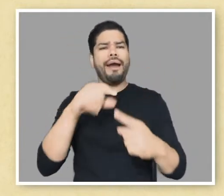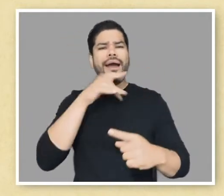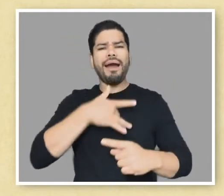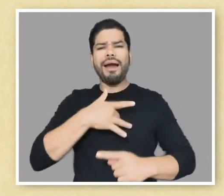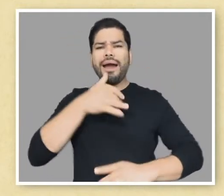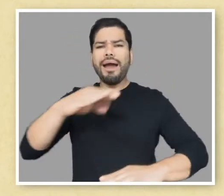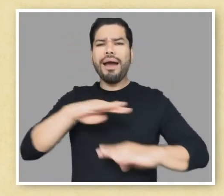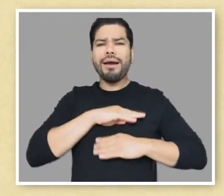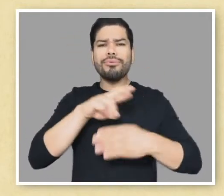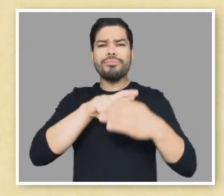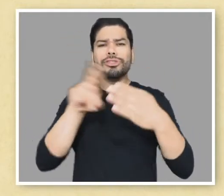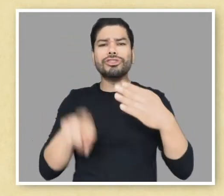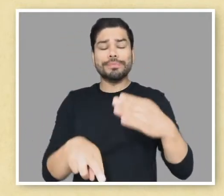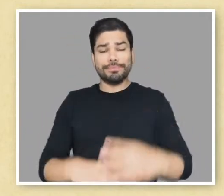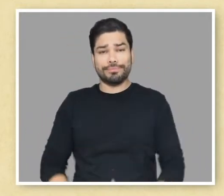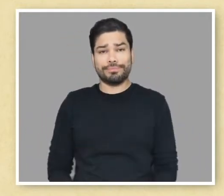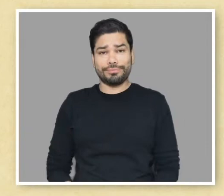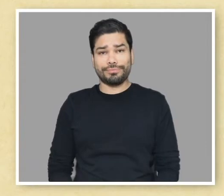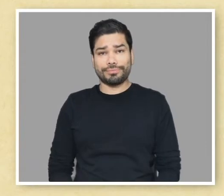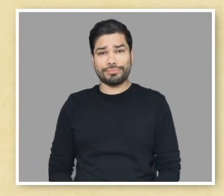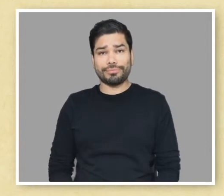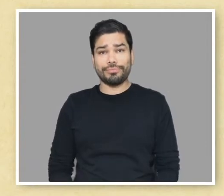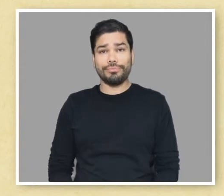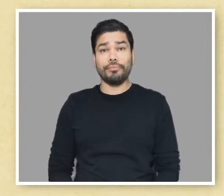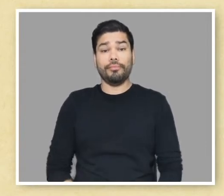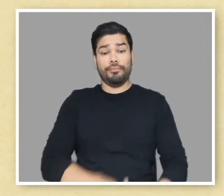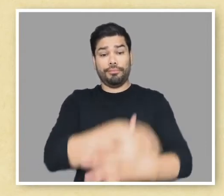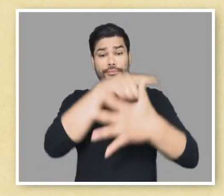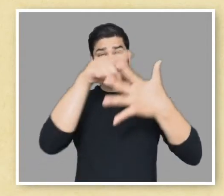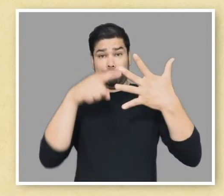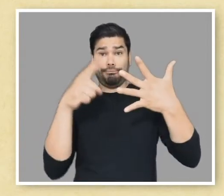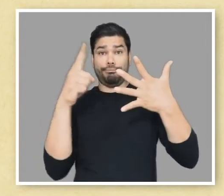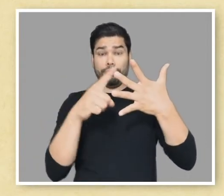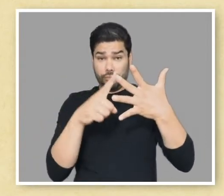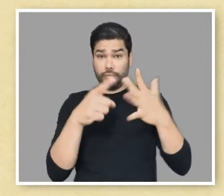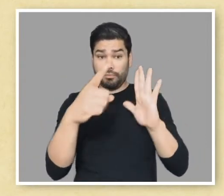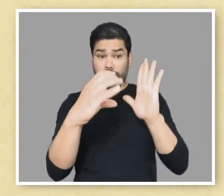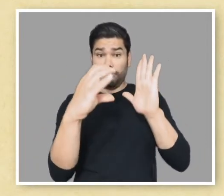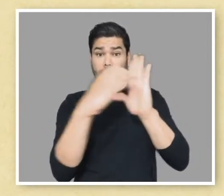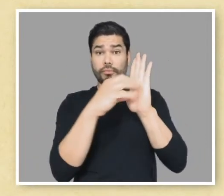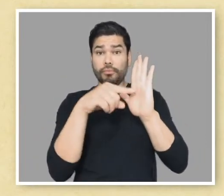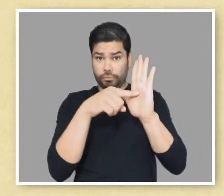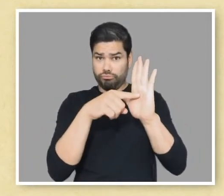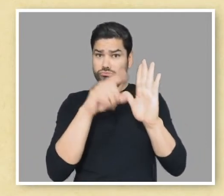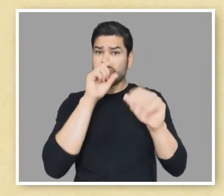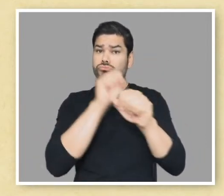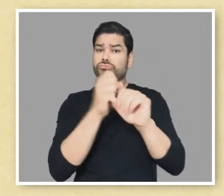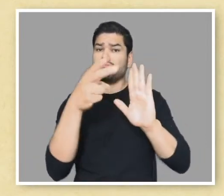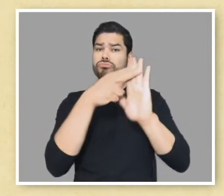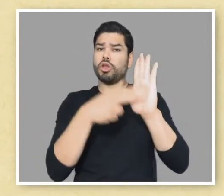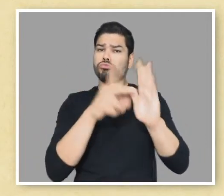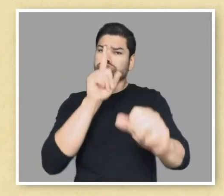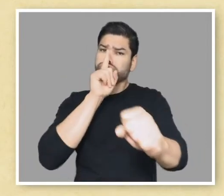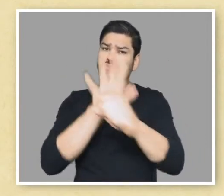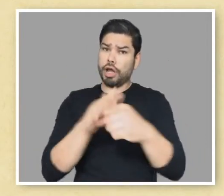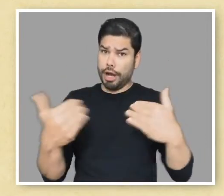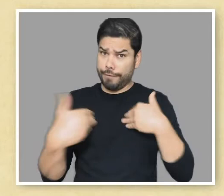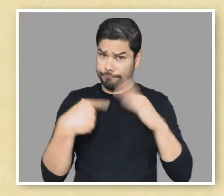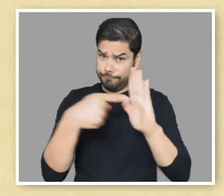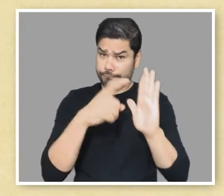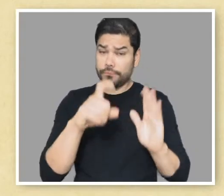you dissatisfied with the agreement results. 3. Does the agreement use language that creates an